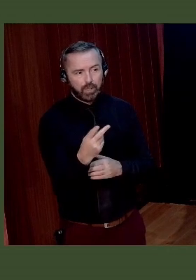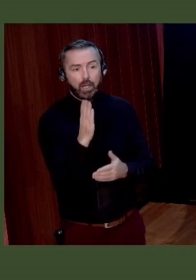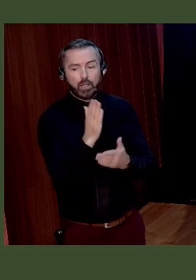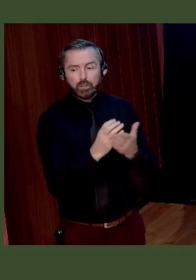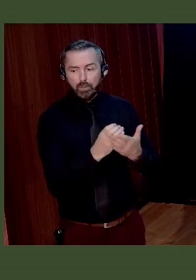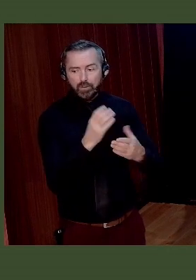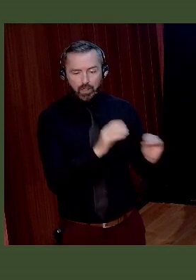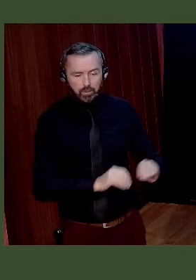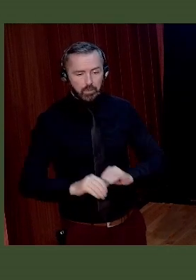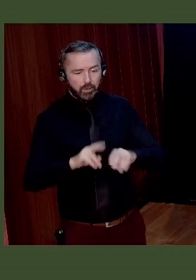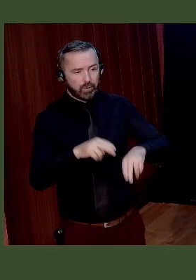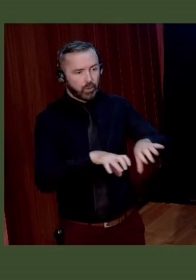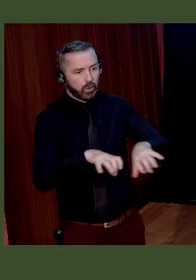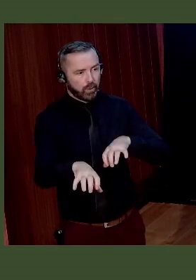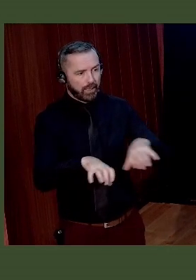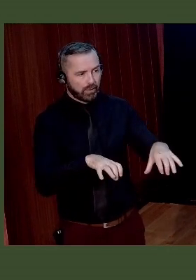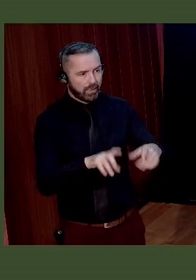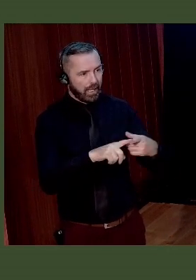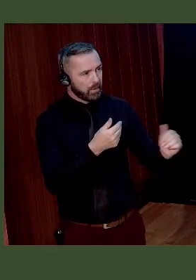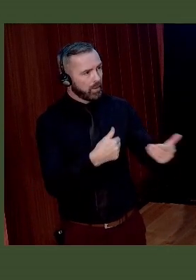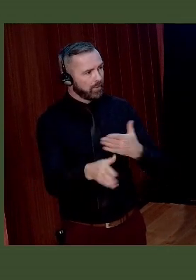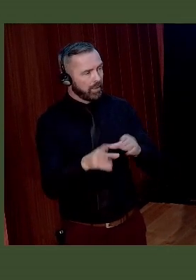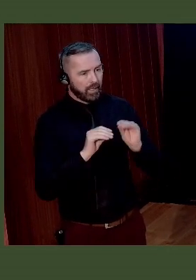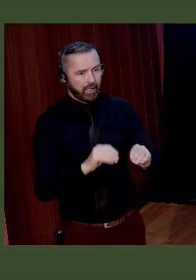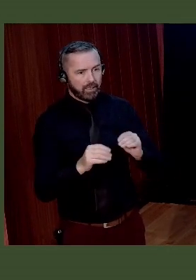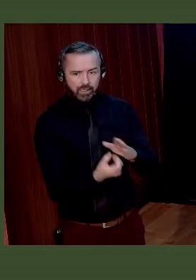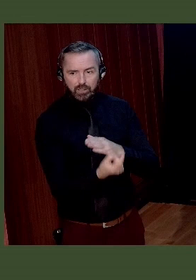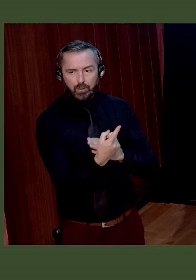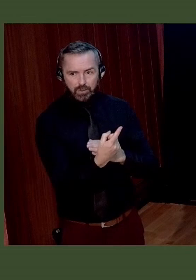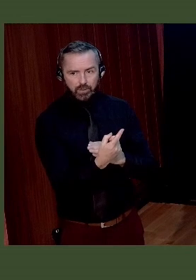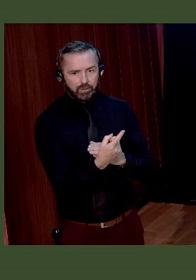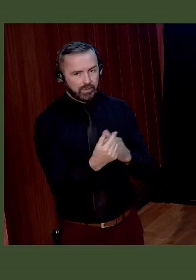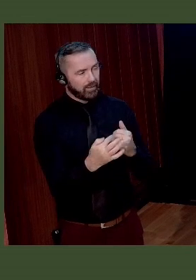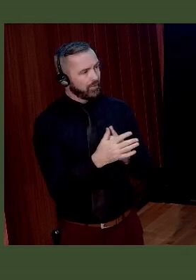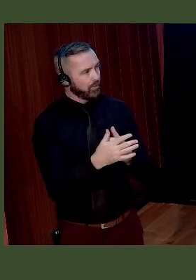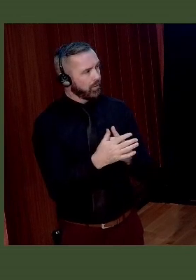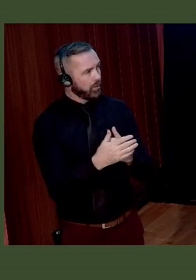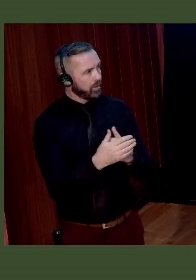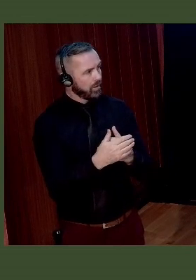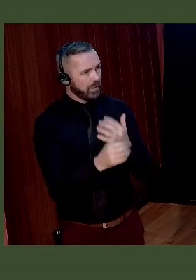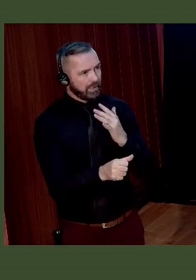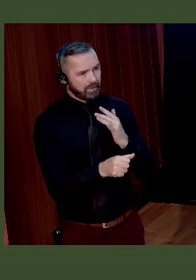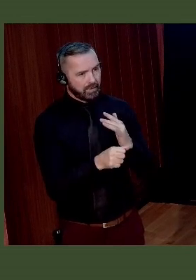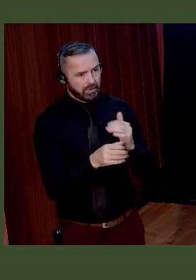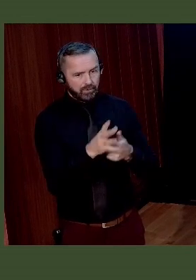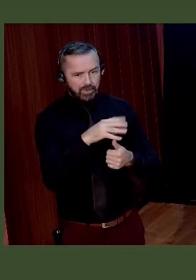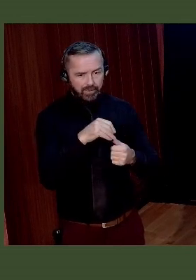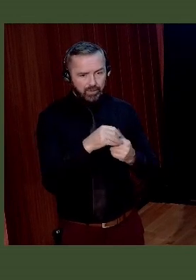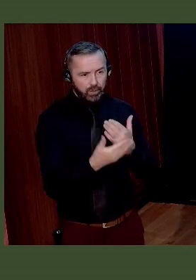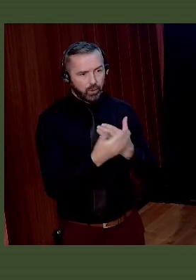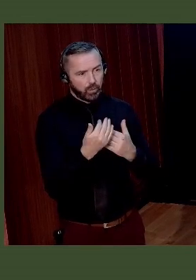colleges moved to new locations, and they certainly provided an educational opportunity for the talented gifted youth of the